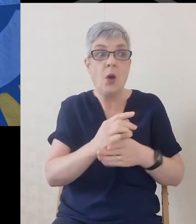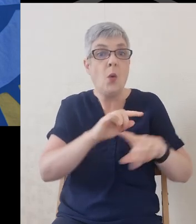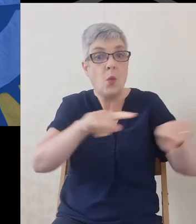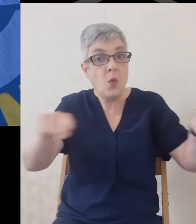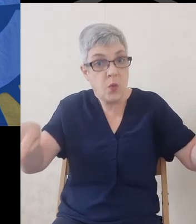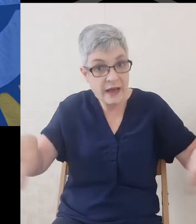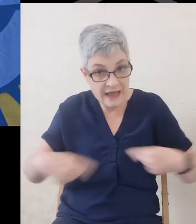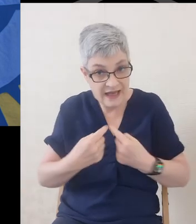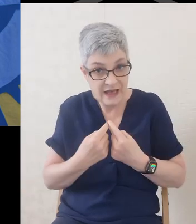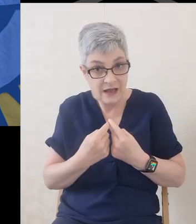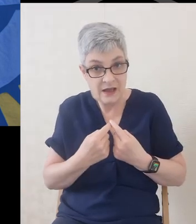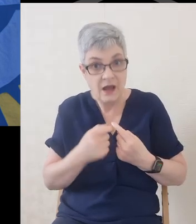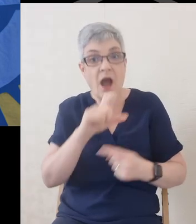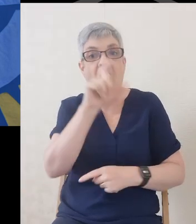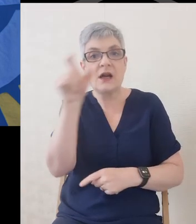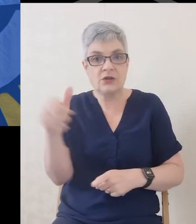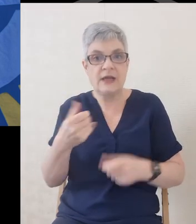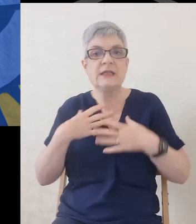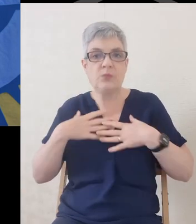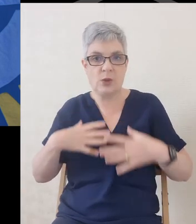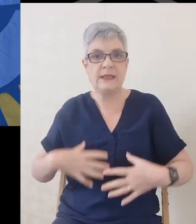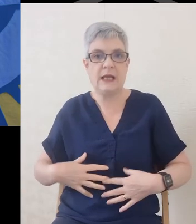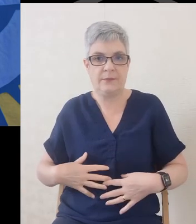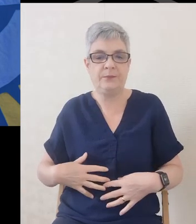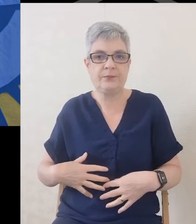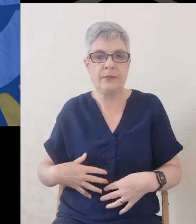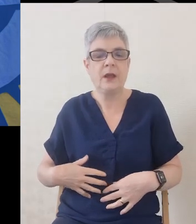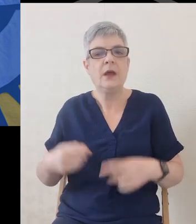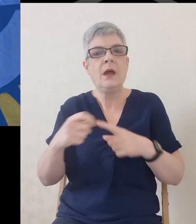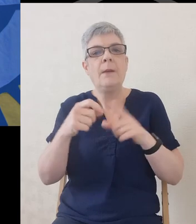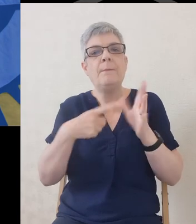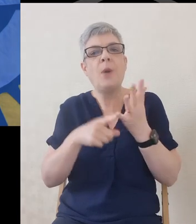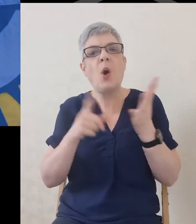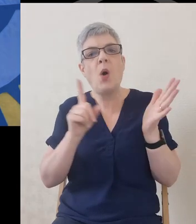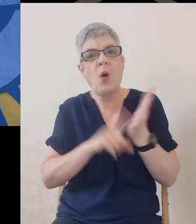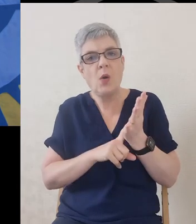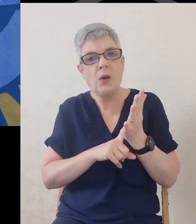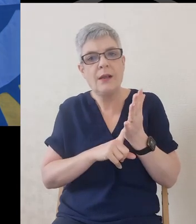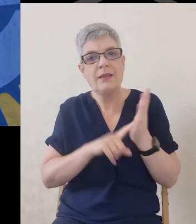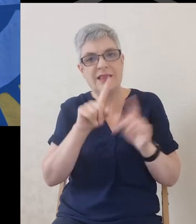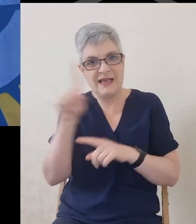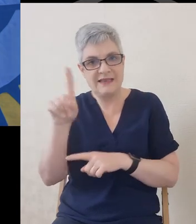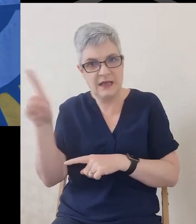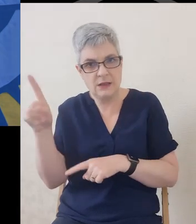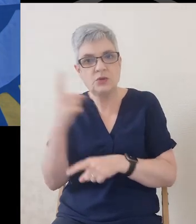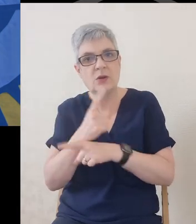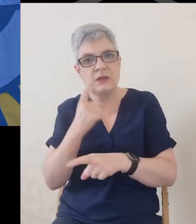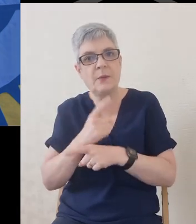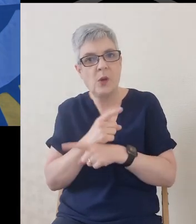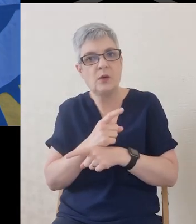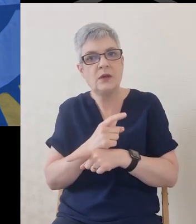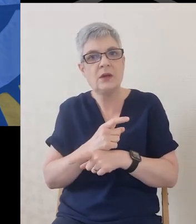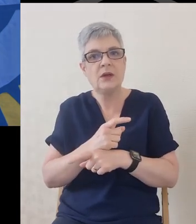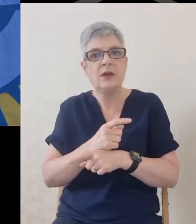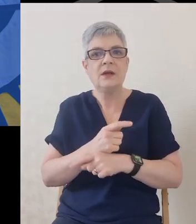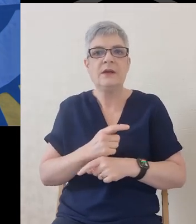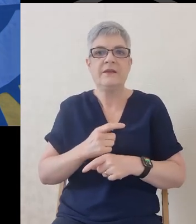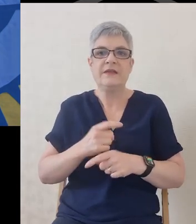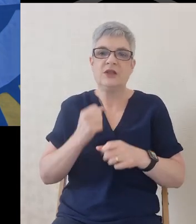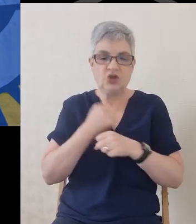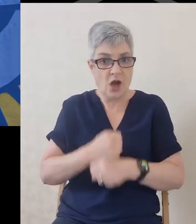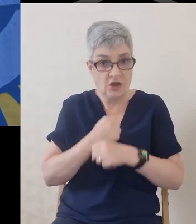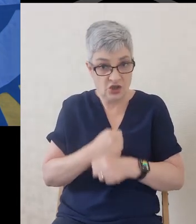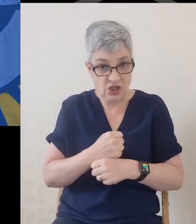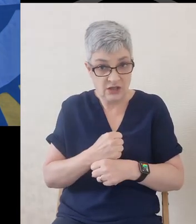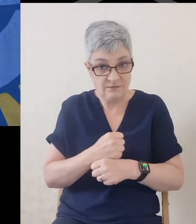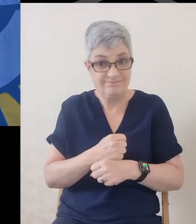Christ. The Apostle Paul was later to talk of the church of the body of Christ. And I think if there hadn't been